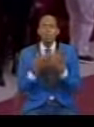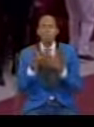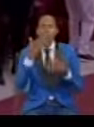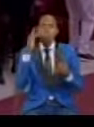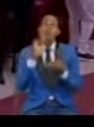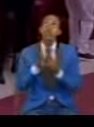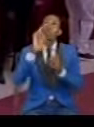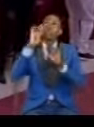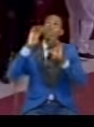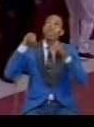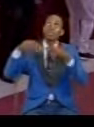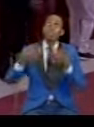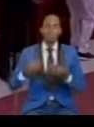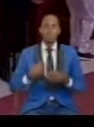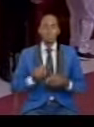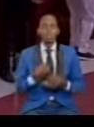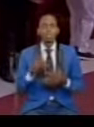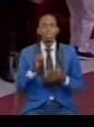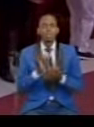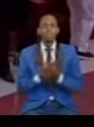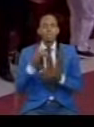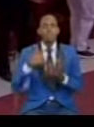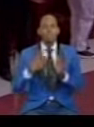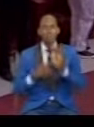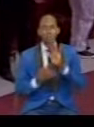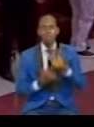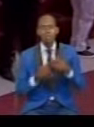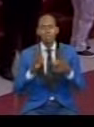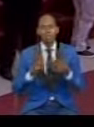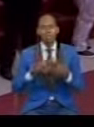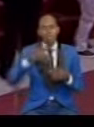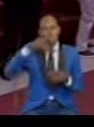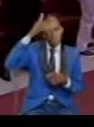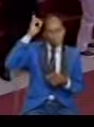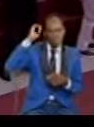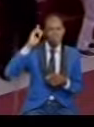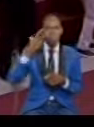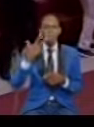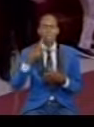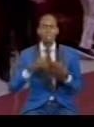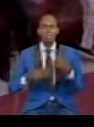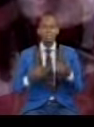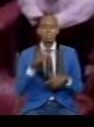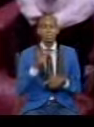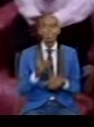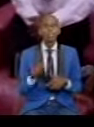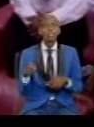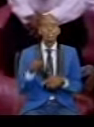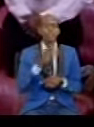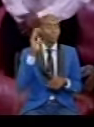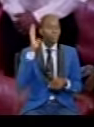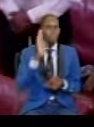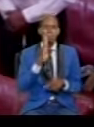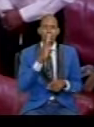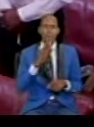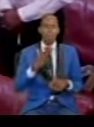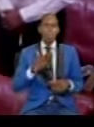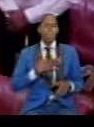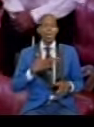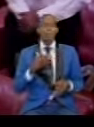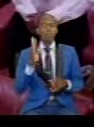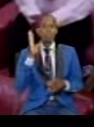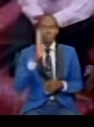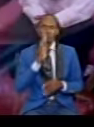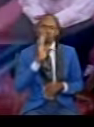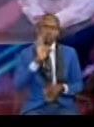that were revealed to Daniel, Shadrach, Meshach, and Abednego, they will be mine, they will be yours,